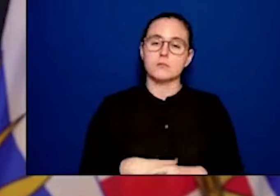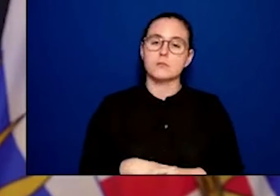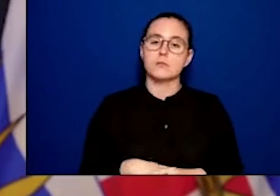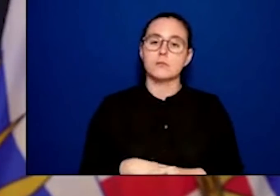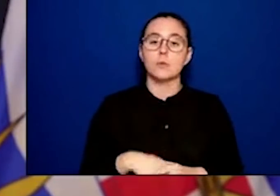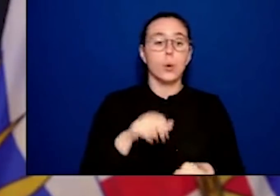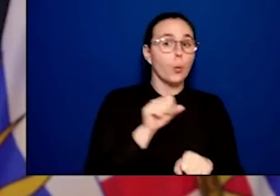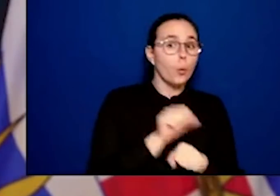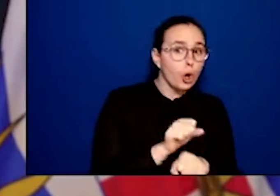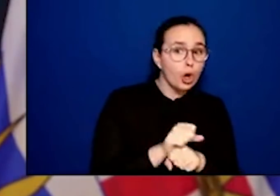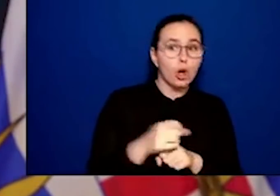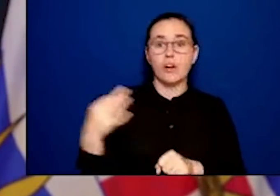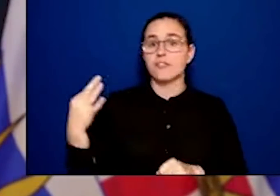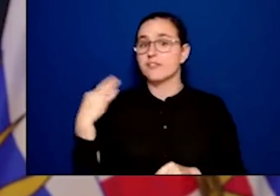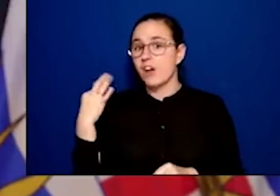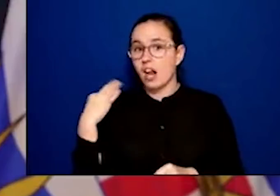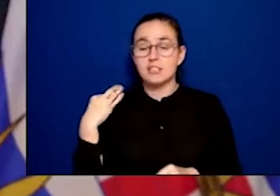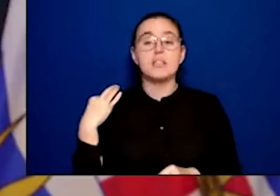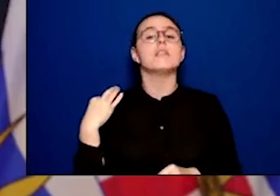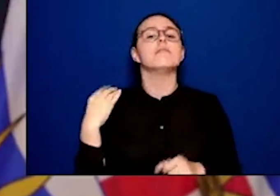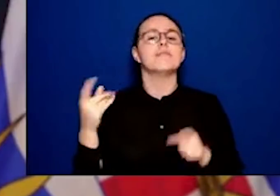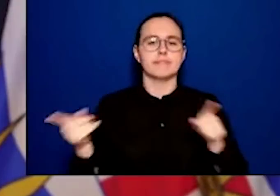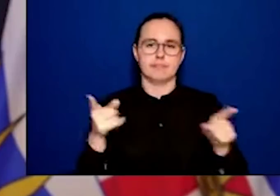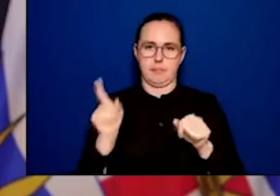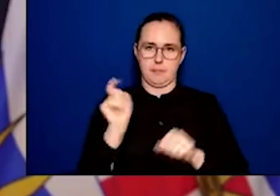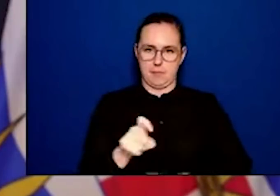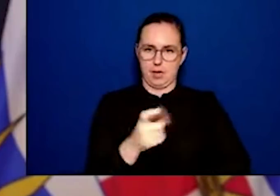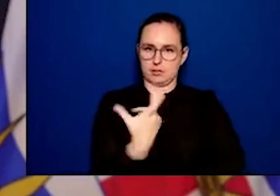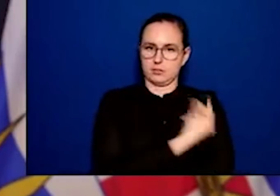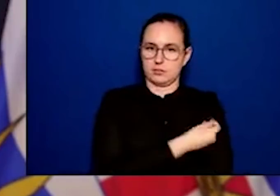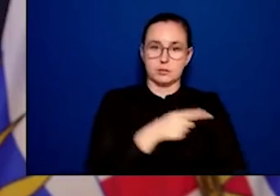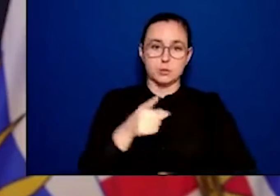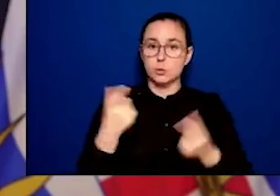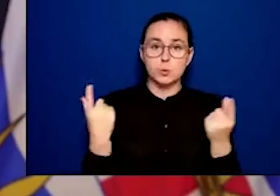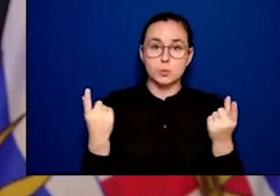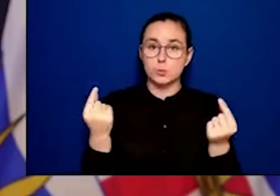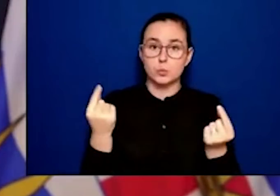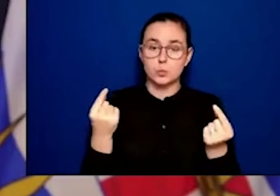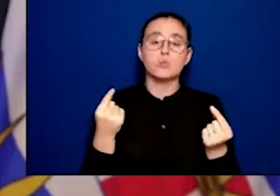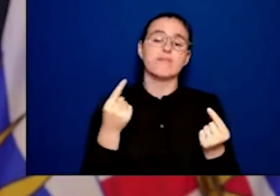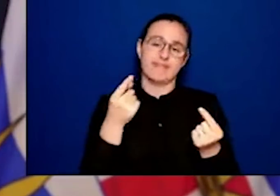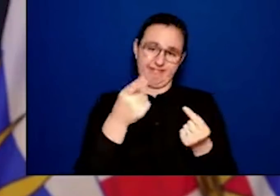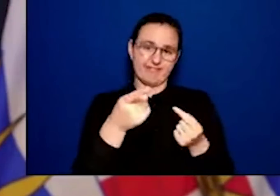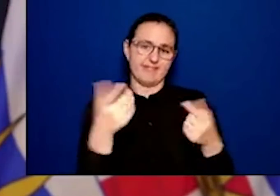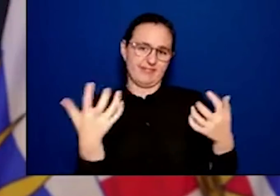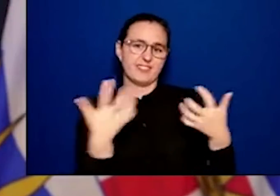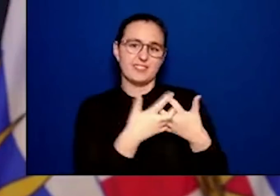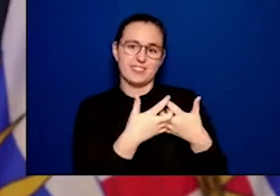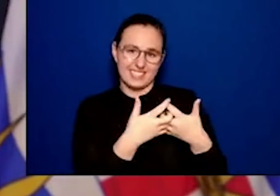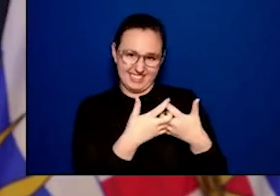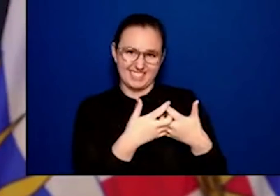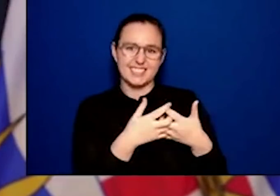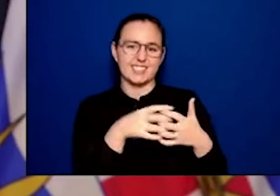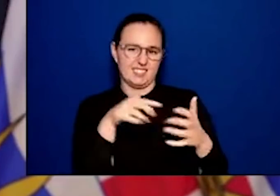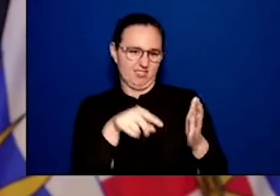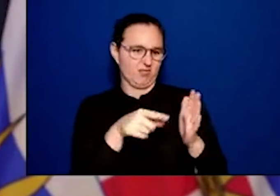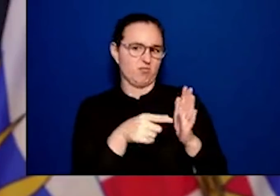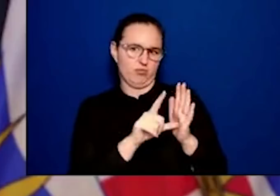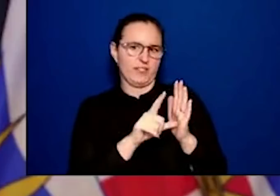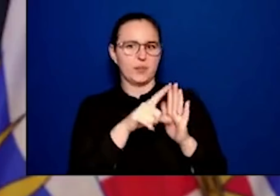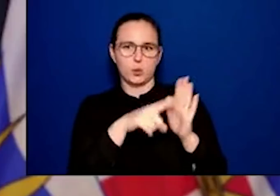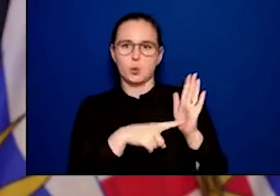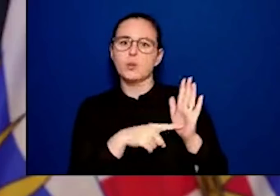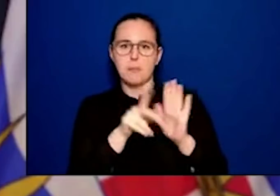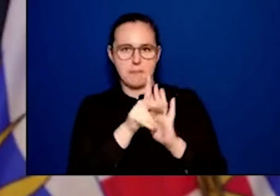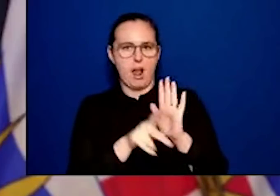setting, we are also updating our visitor policy for long-term care and all other healthcare settings.